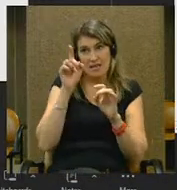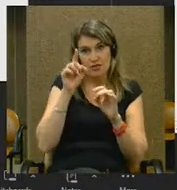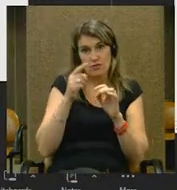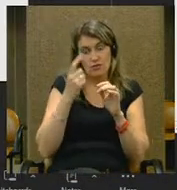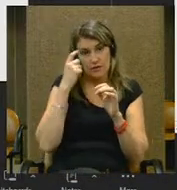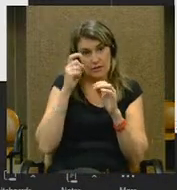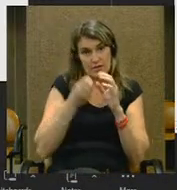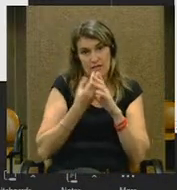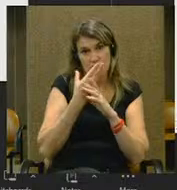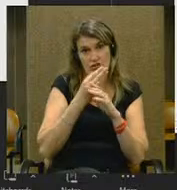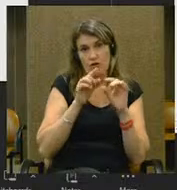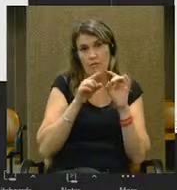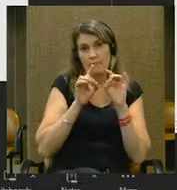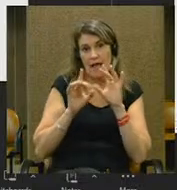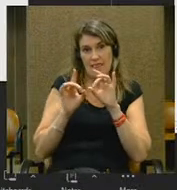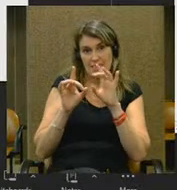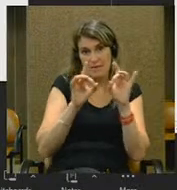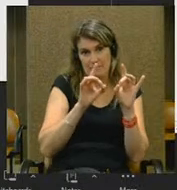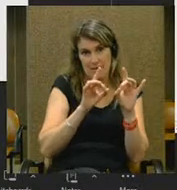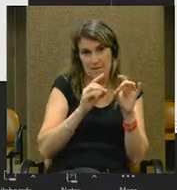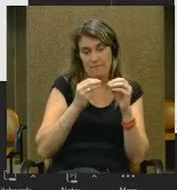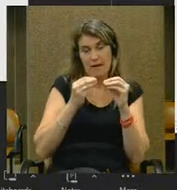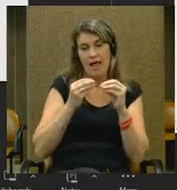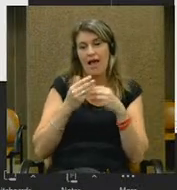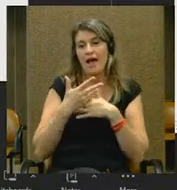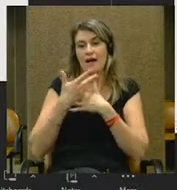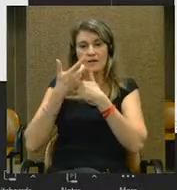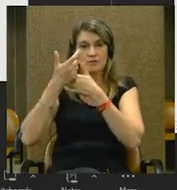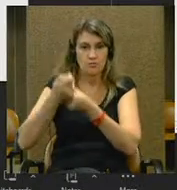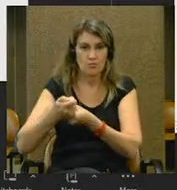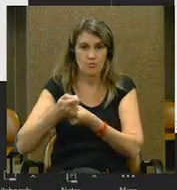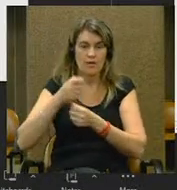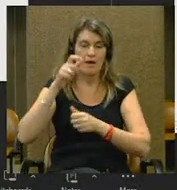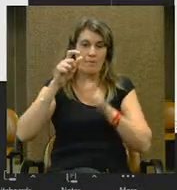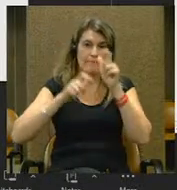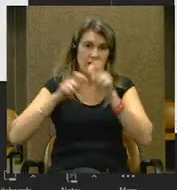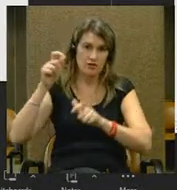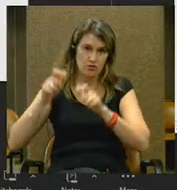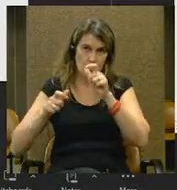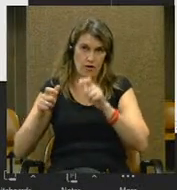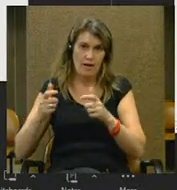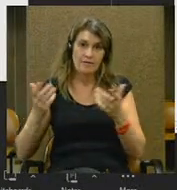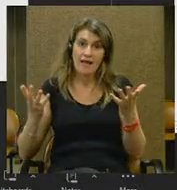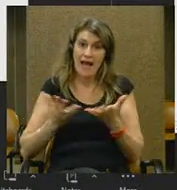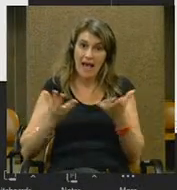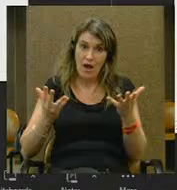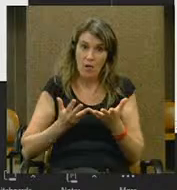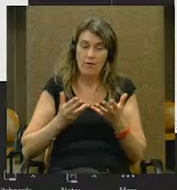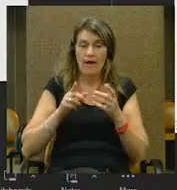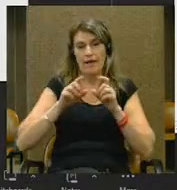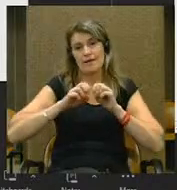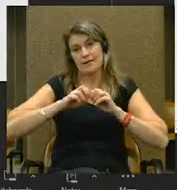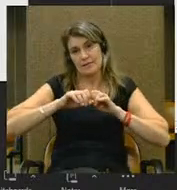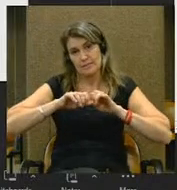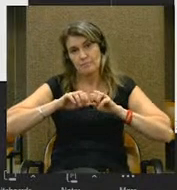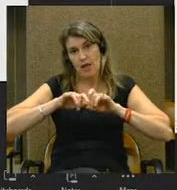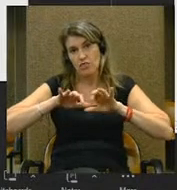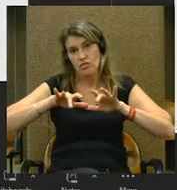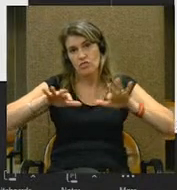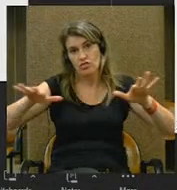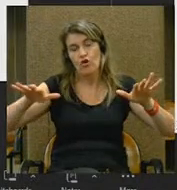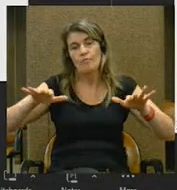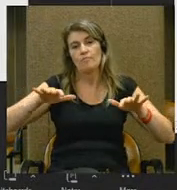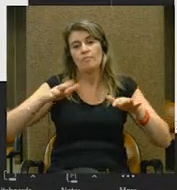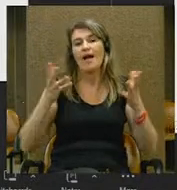and it has been since expanded to become a more regular part of our program, not just in response